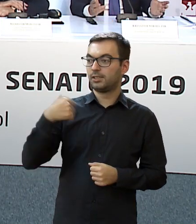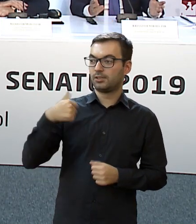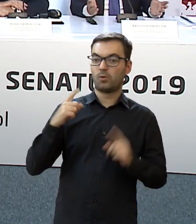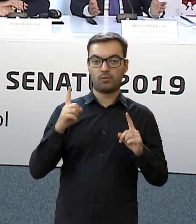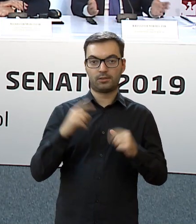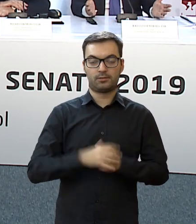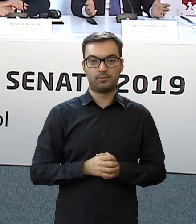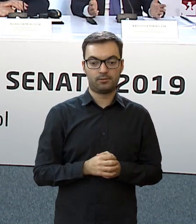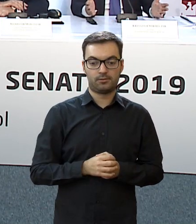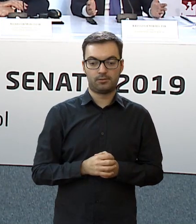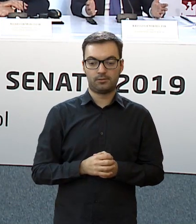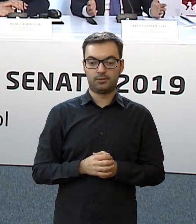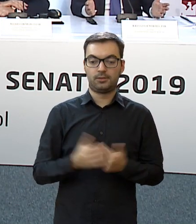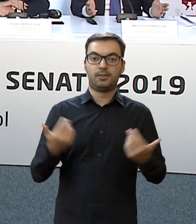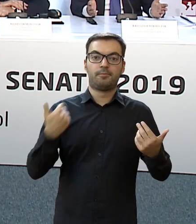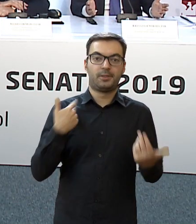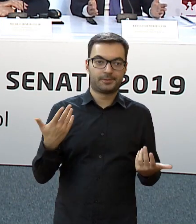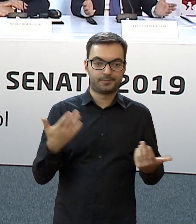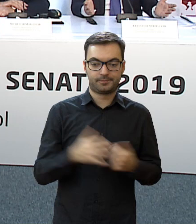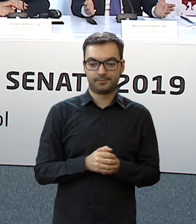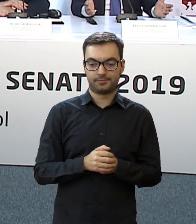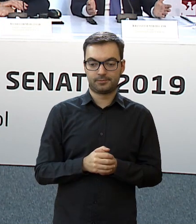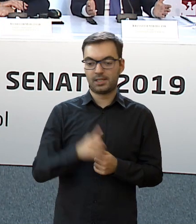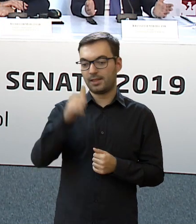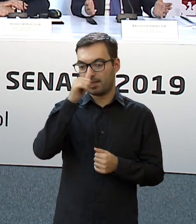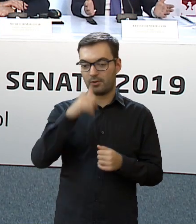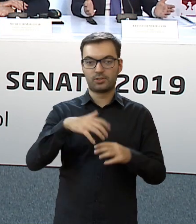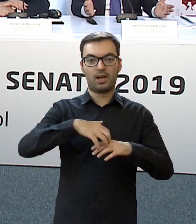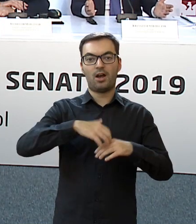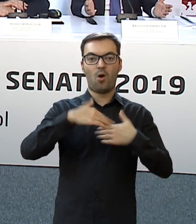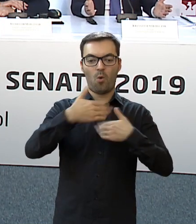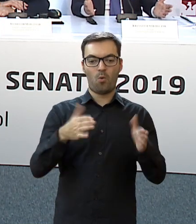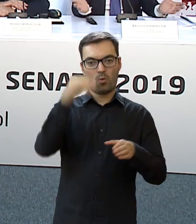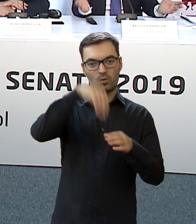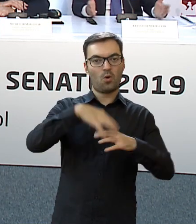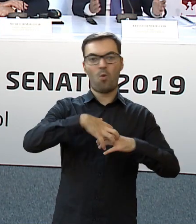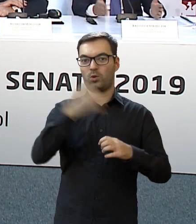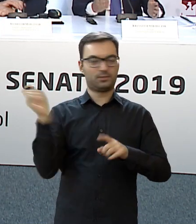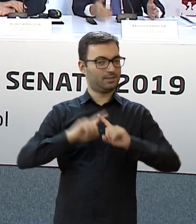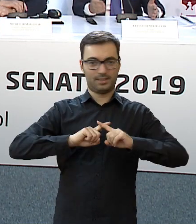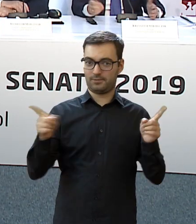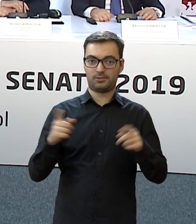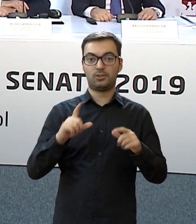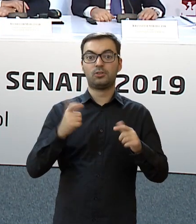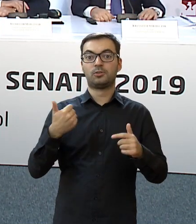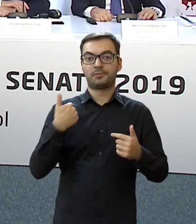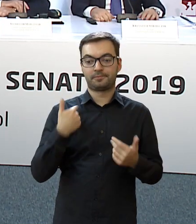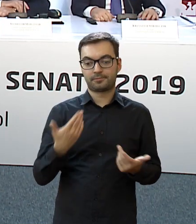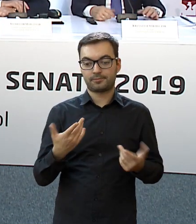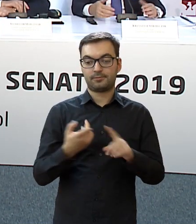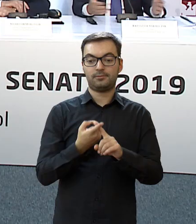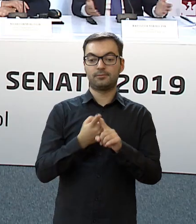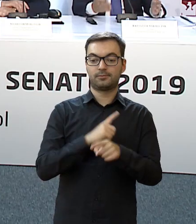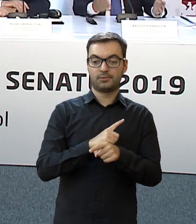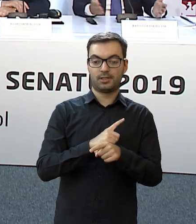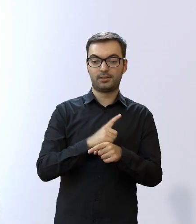to add that the ballot boxes cannot be opened, so what has happened has already happened, and you cannot